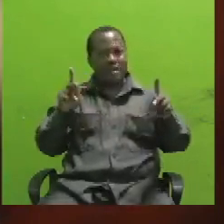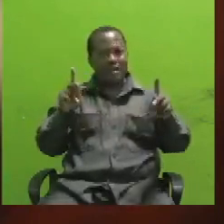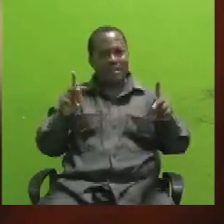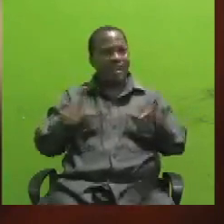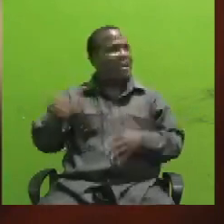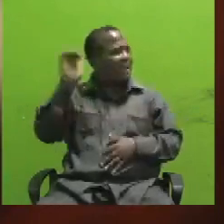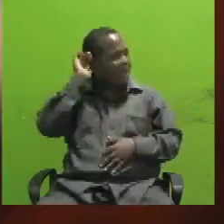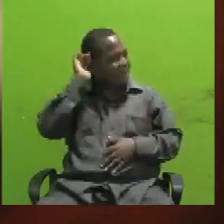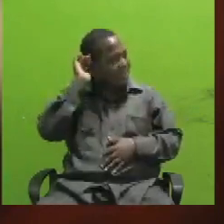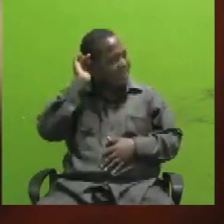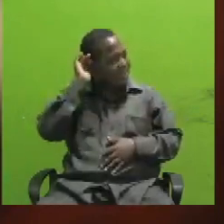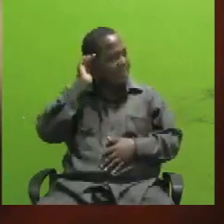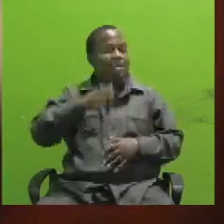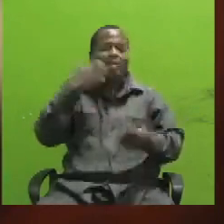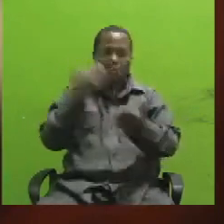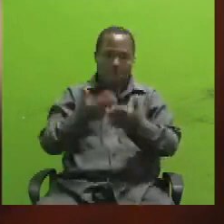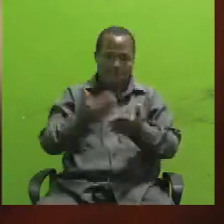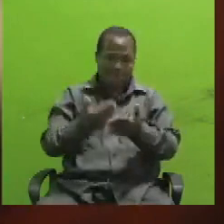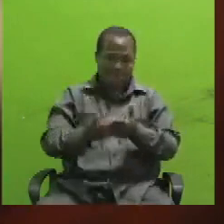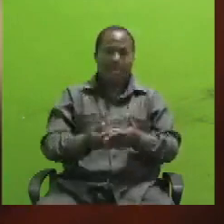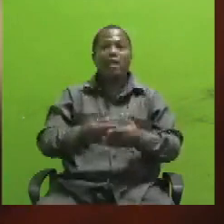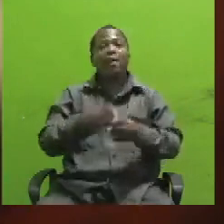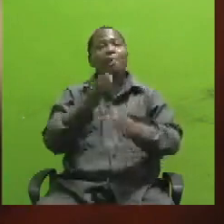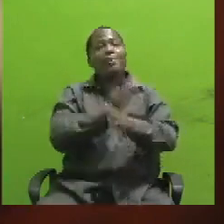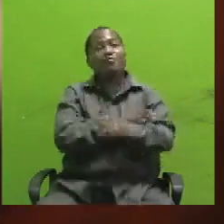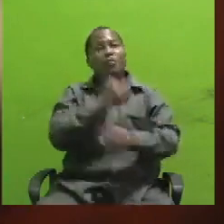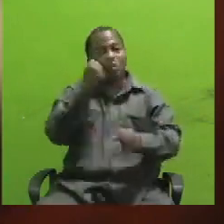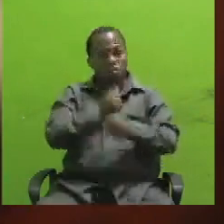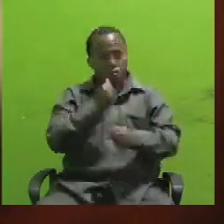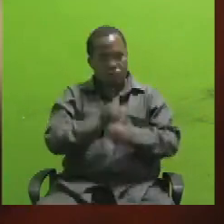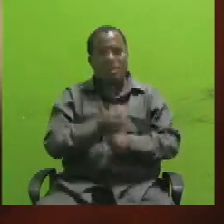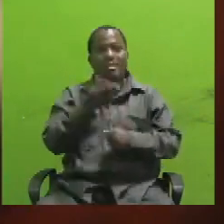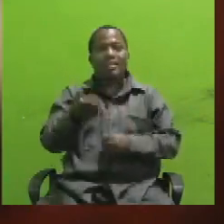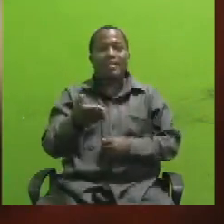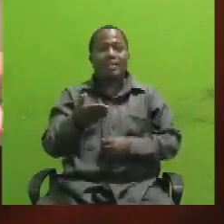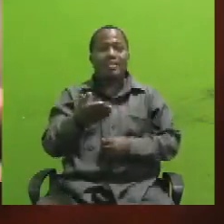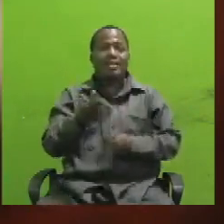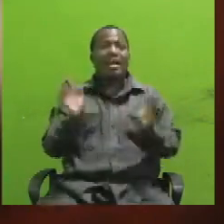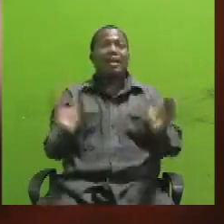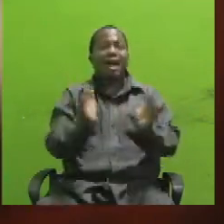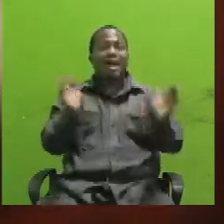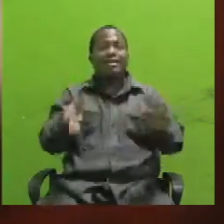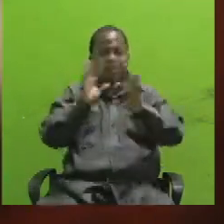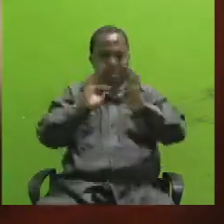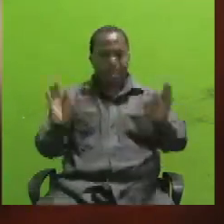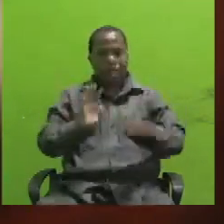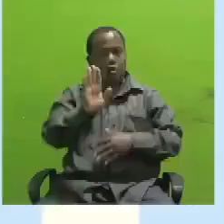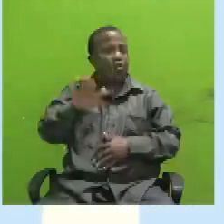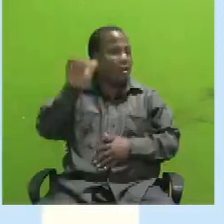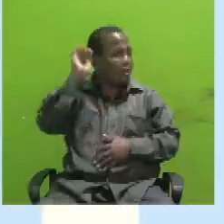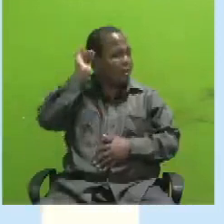listen this song of Hickory Dickory Dock. This is a nursery rhyme, but this is very wonderful for you. Listen